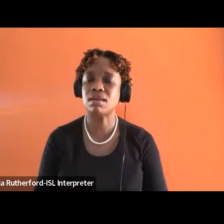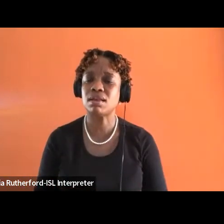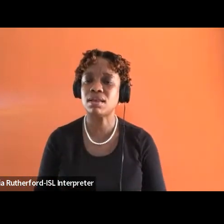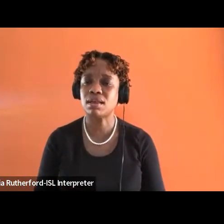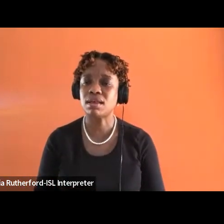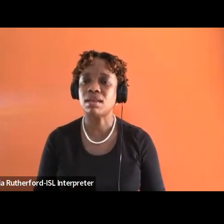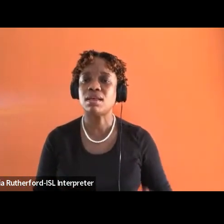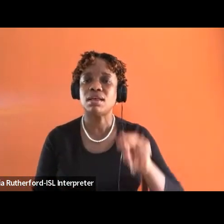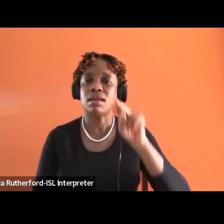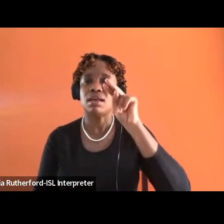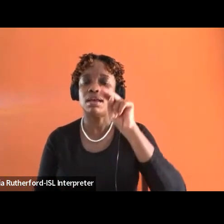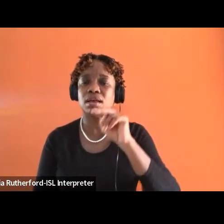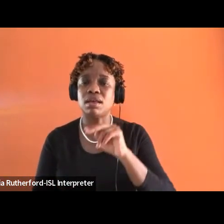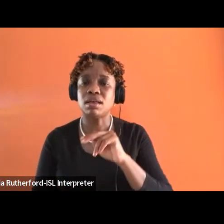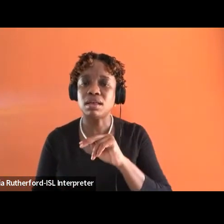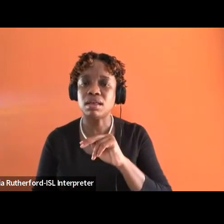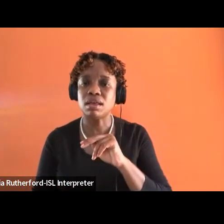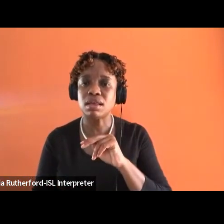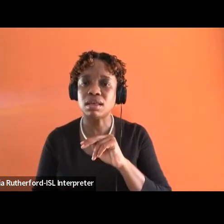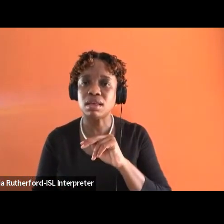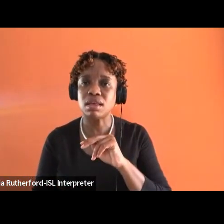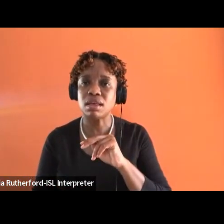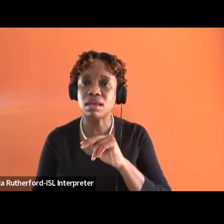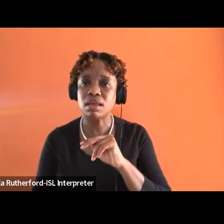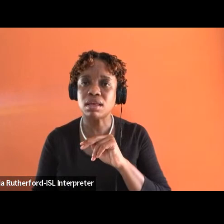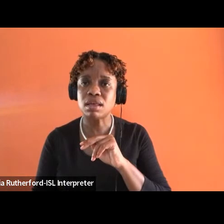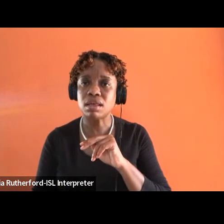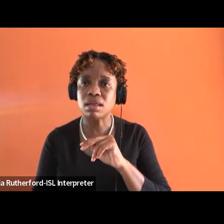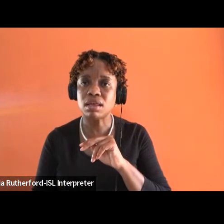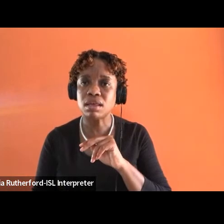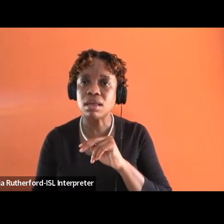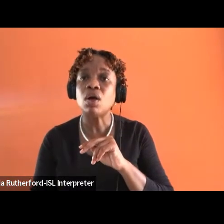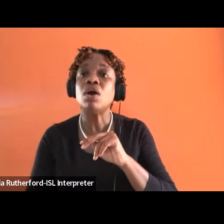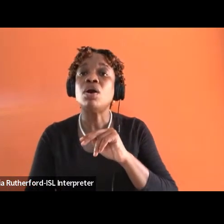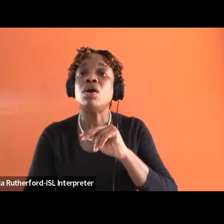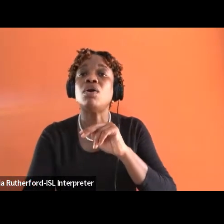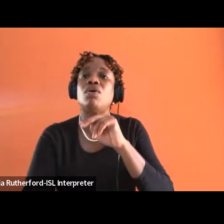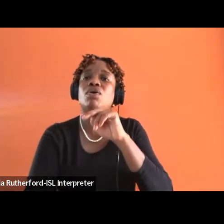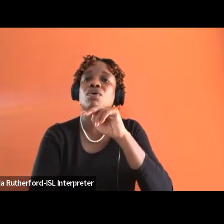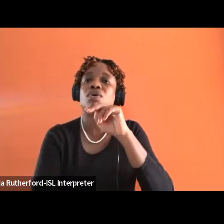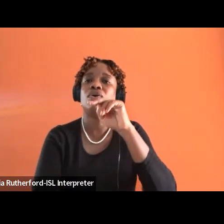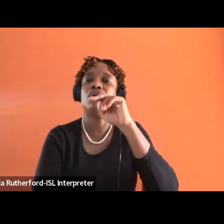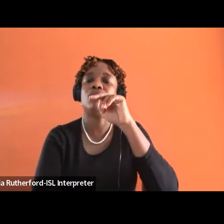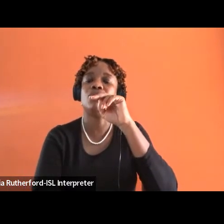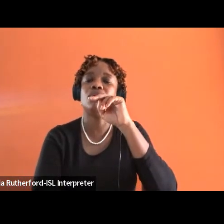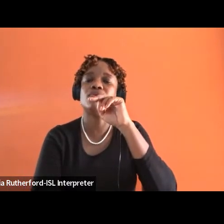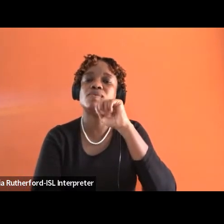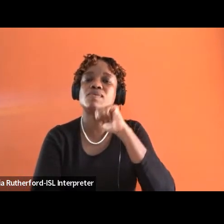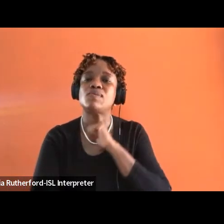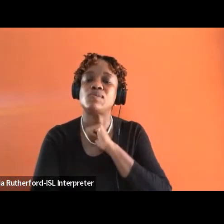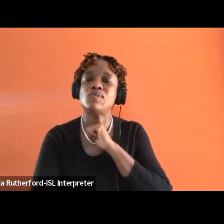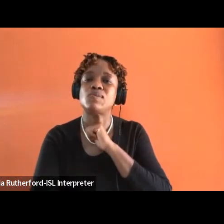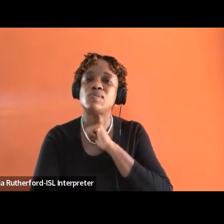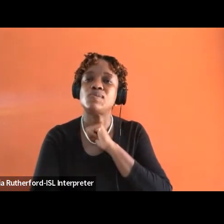Nikela Cumberbatch, your hand is up. Please go ahead with your question. Yes,